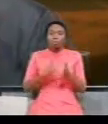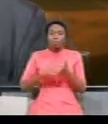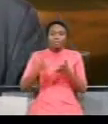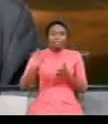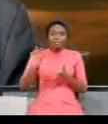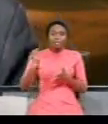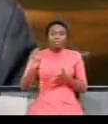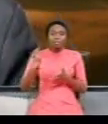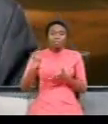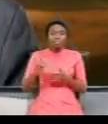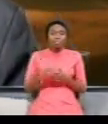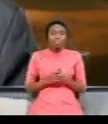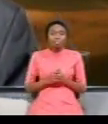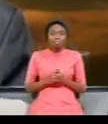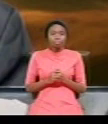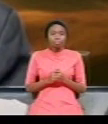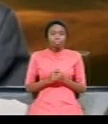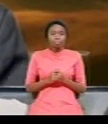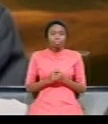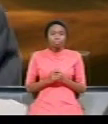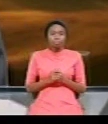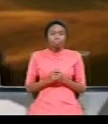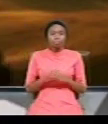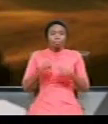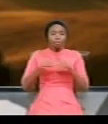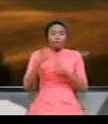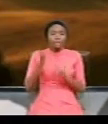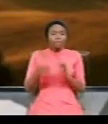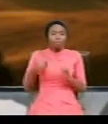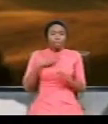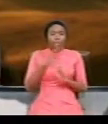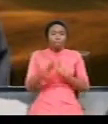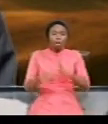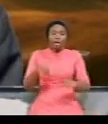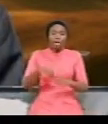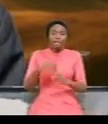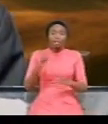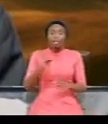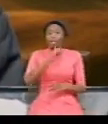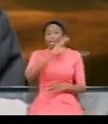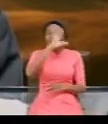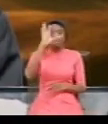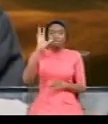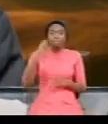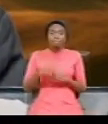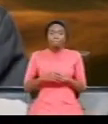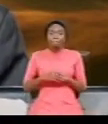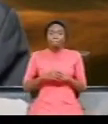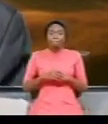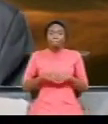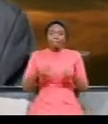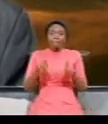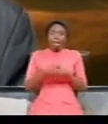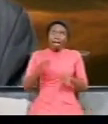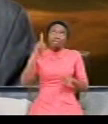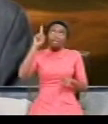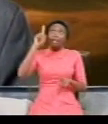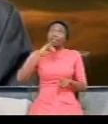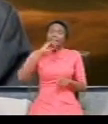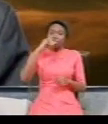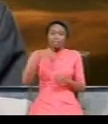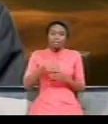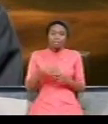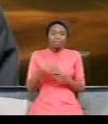verse 7. But if we walk in the light, as he